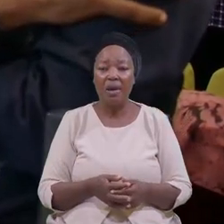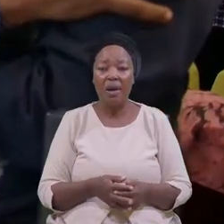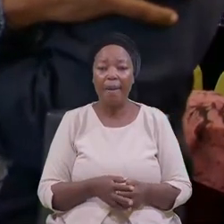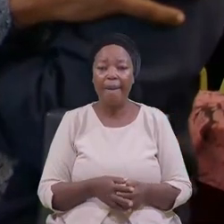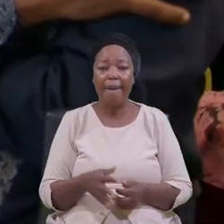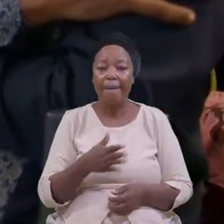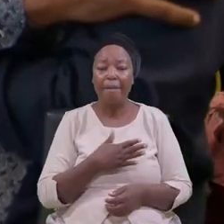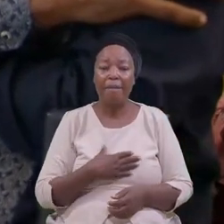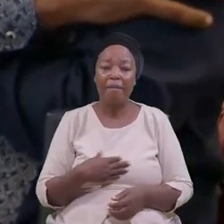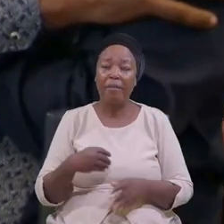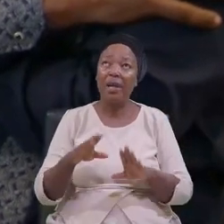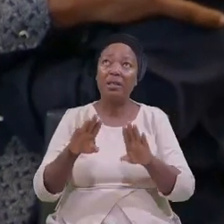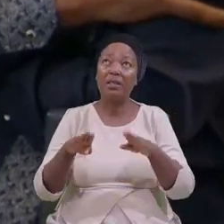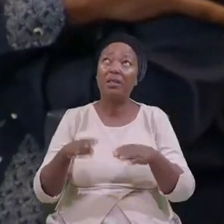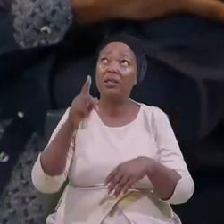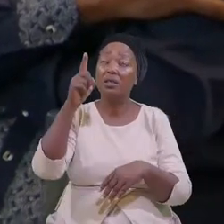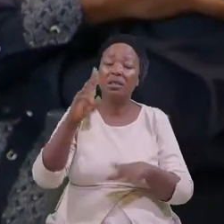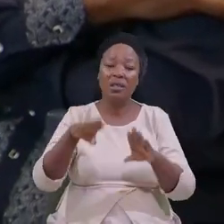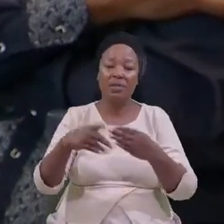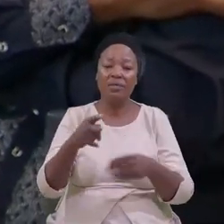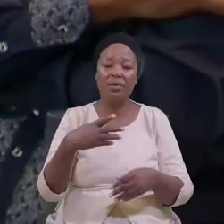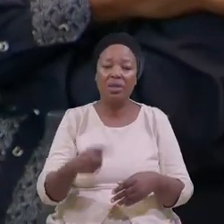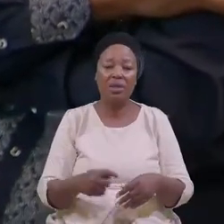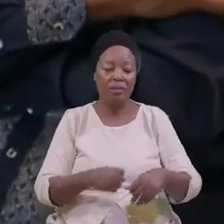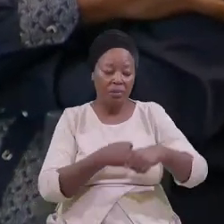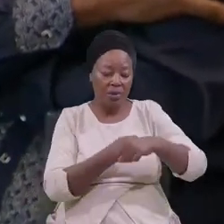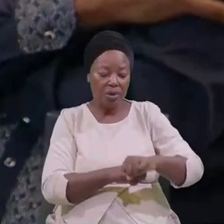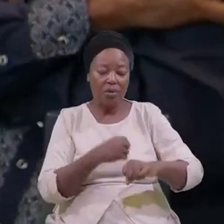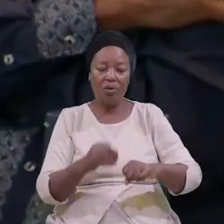and give you the protection of fire.